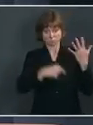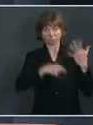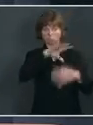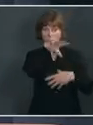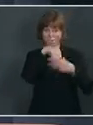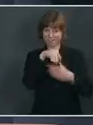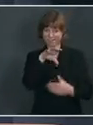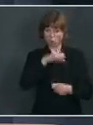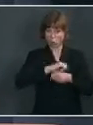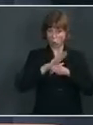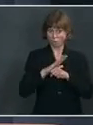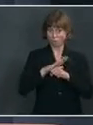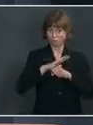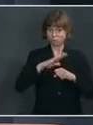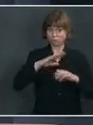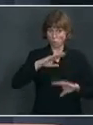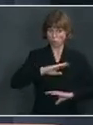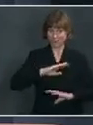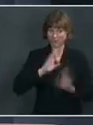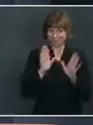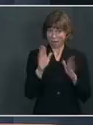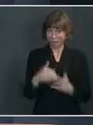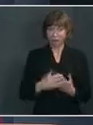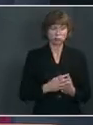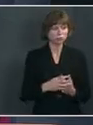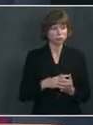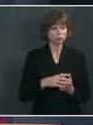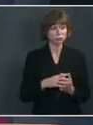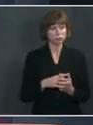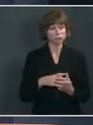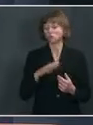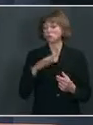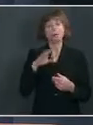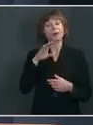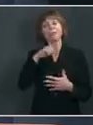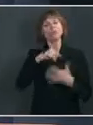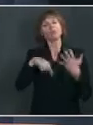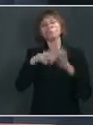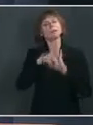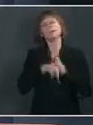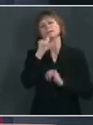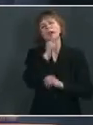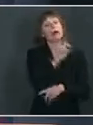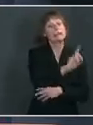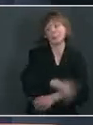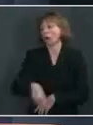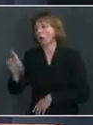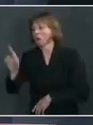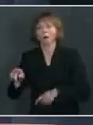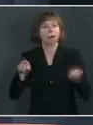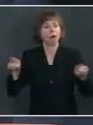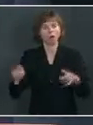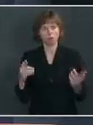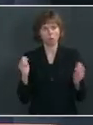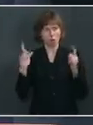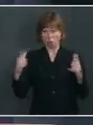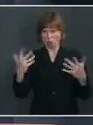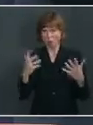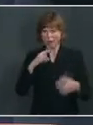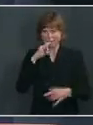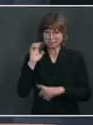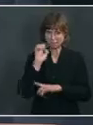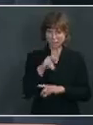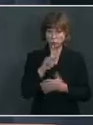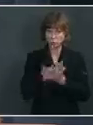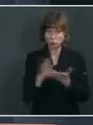in his COVID relief package, are policies that are not Democratic or Republican. Everybody wants their kids to go back to school. Everybody